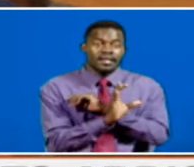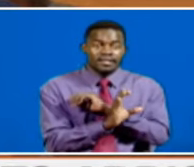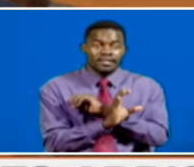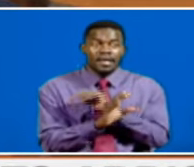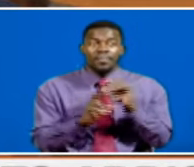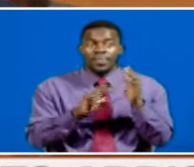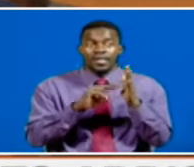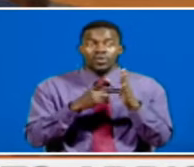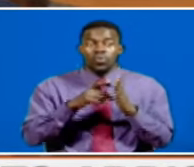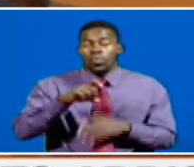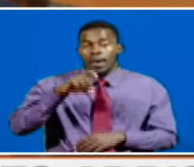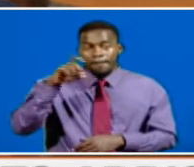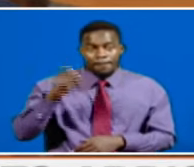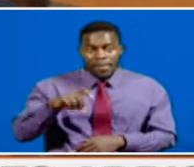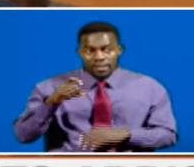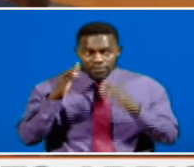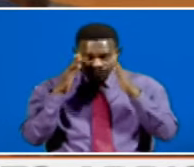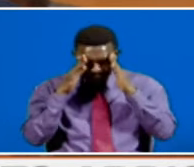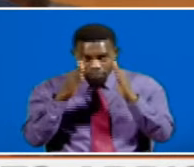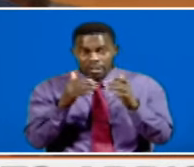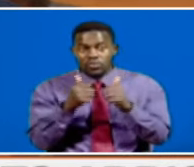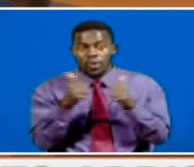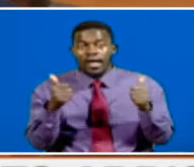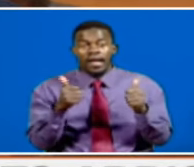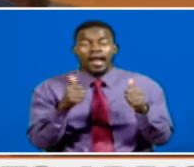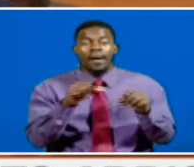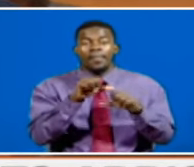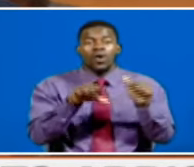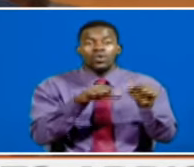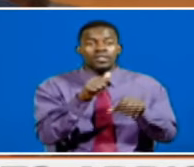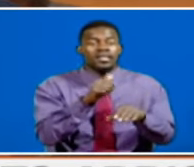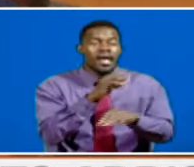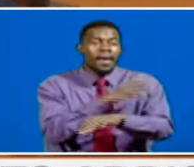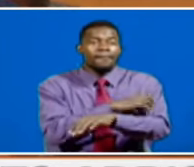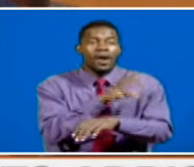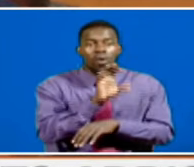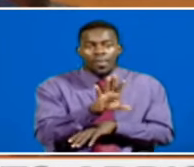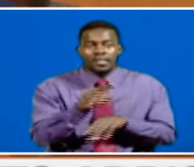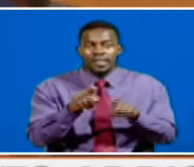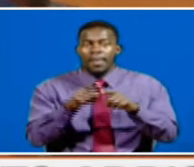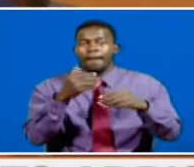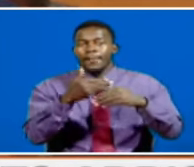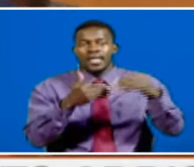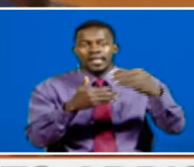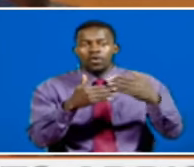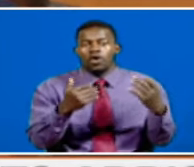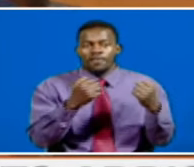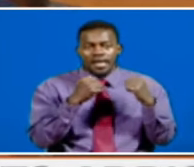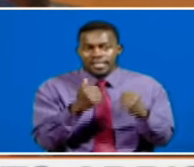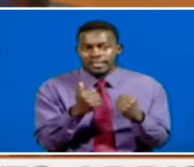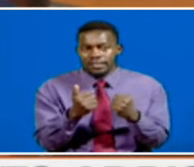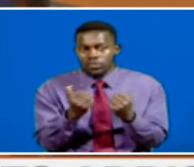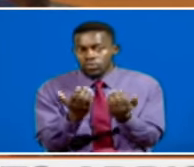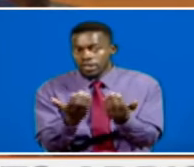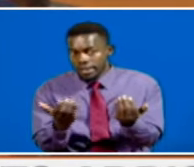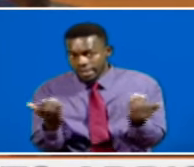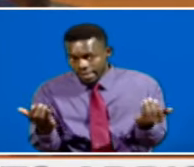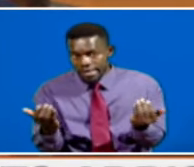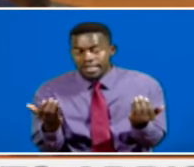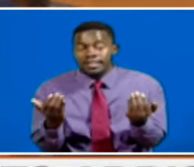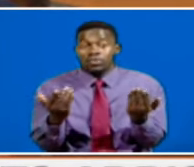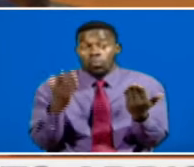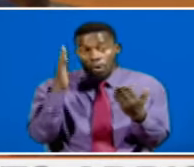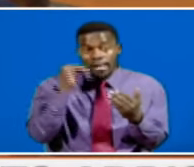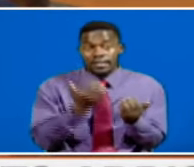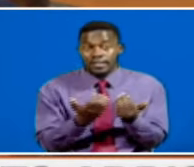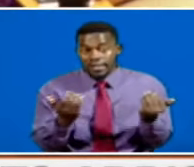be intentional about empowering and building confidence in them to know that they have the skills and what it takes